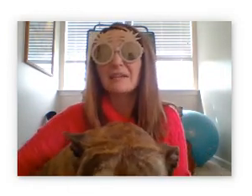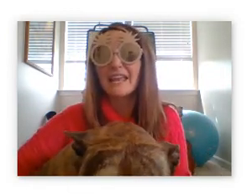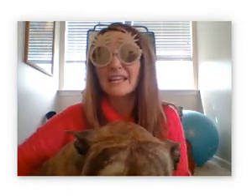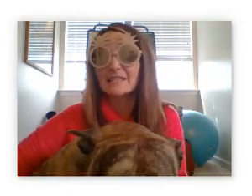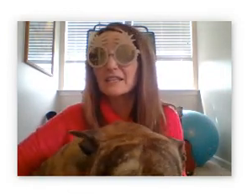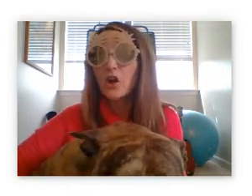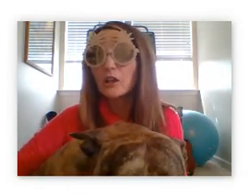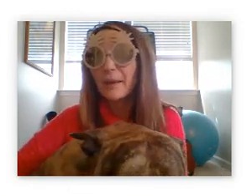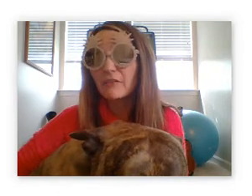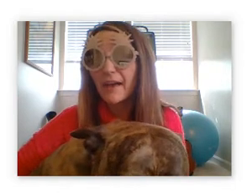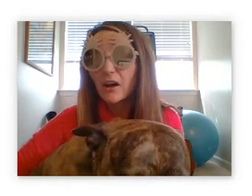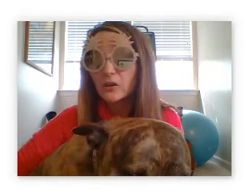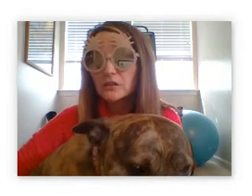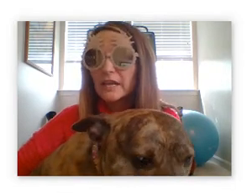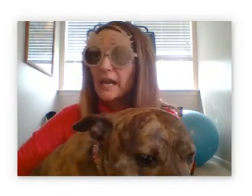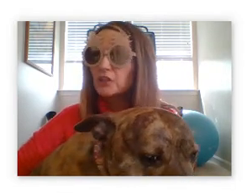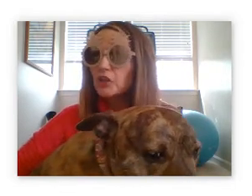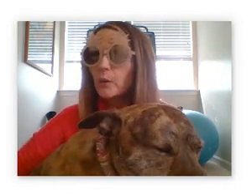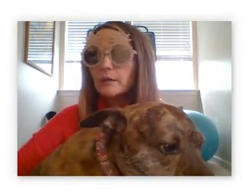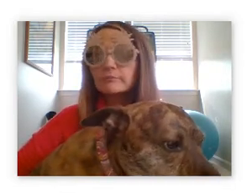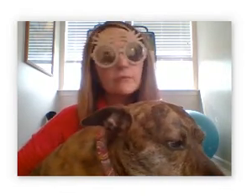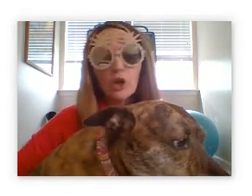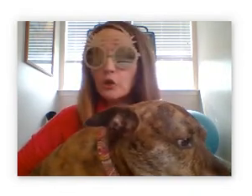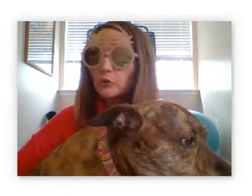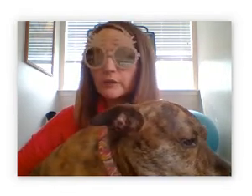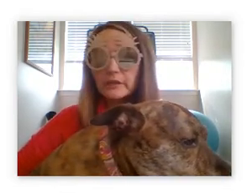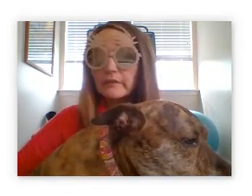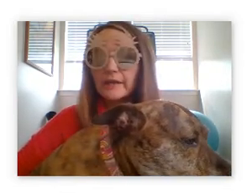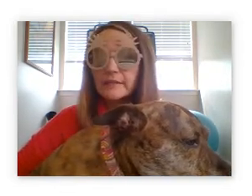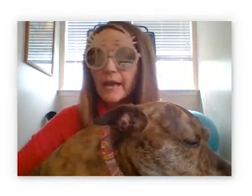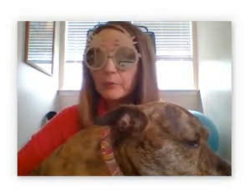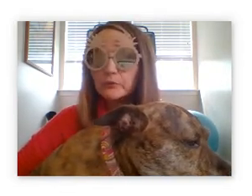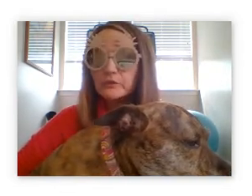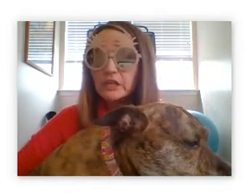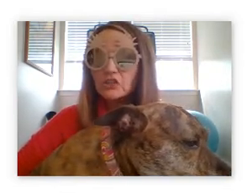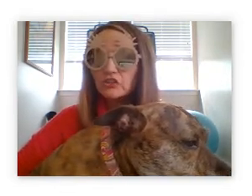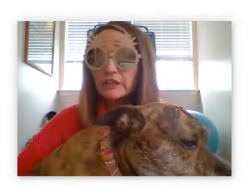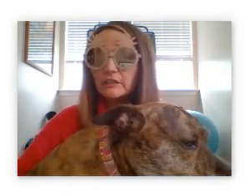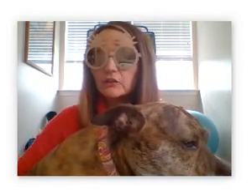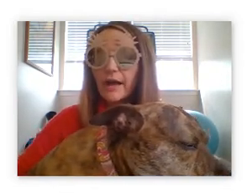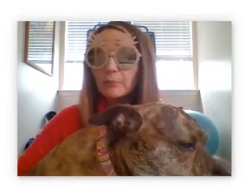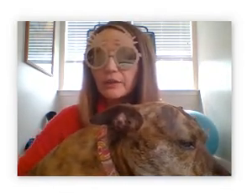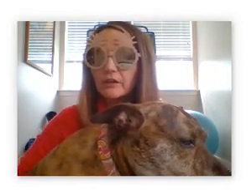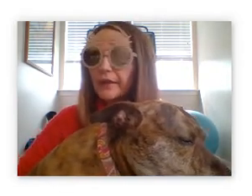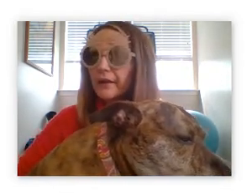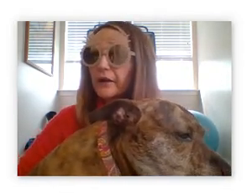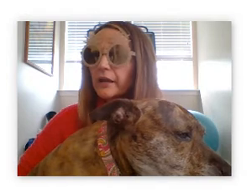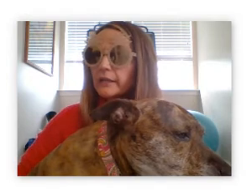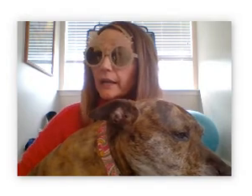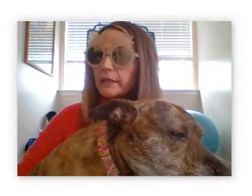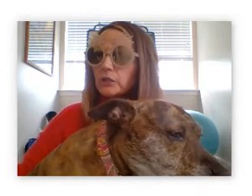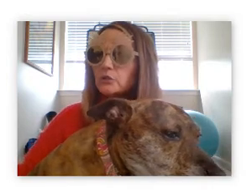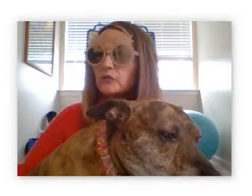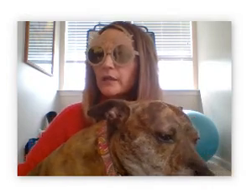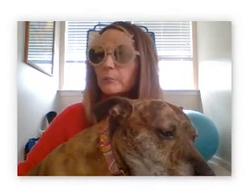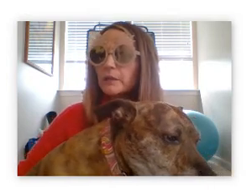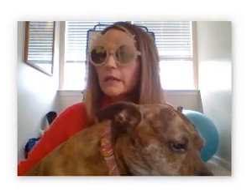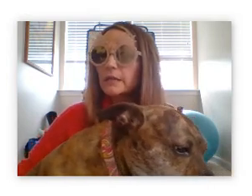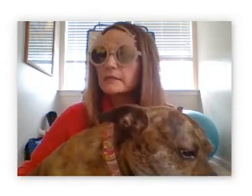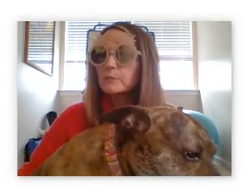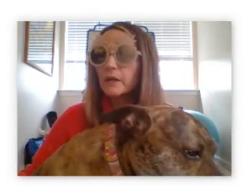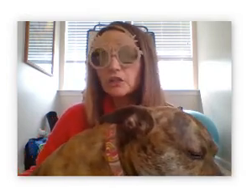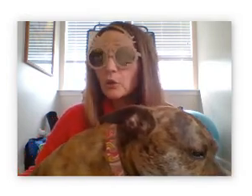and Bananas. It's all about vowels. And you know what? Coda really likes apples. He'll eat a little apple here and there. Not a huge fan